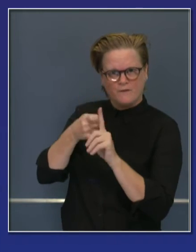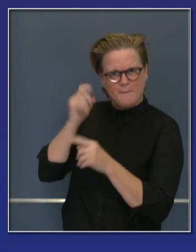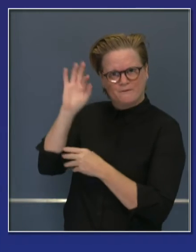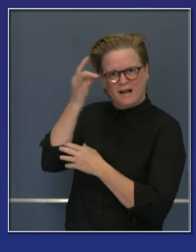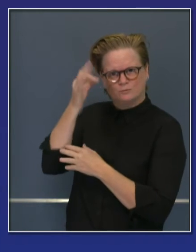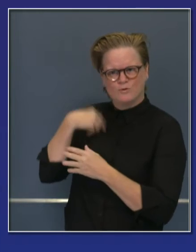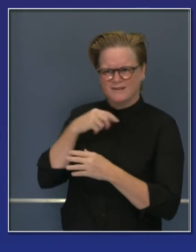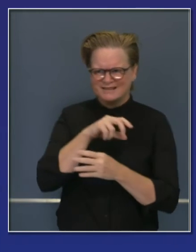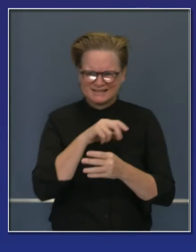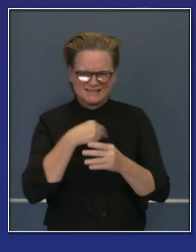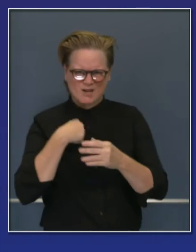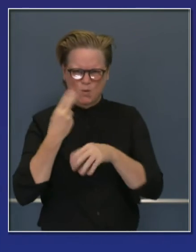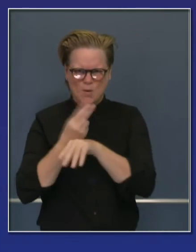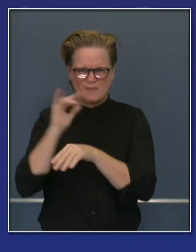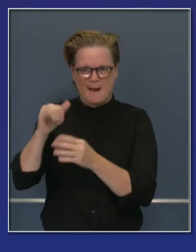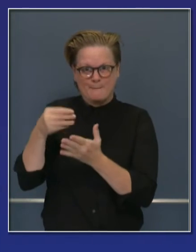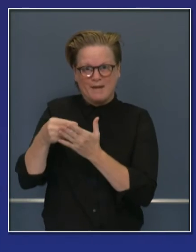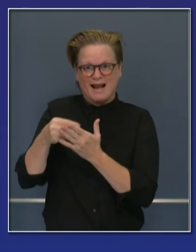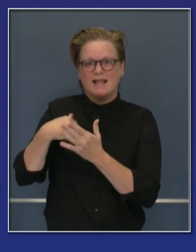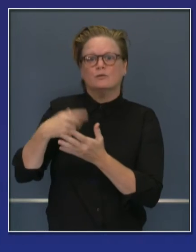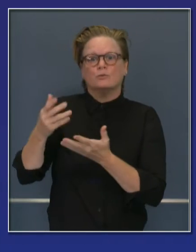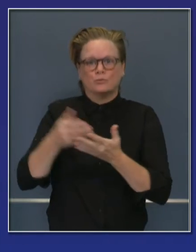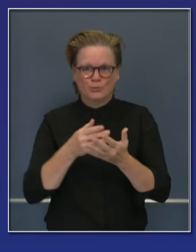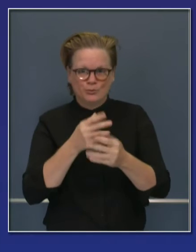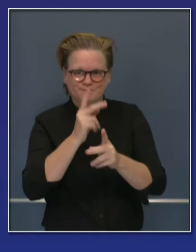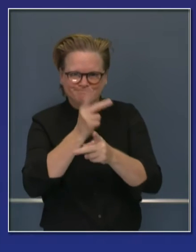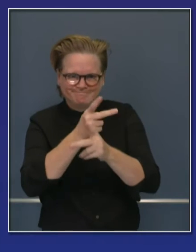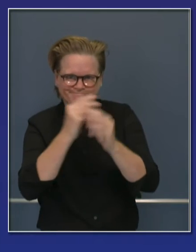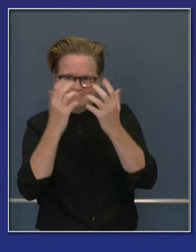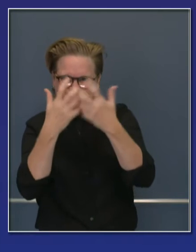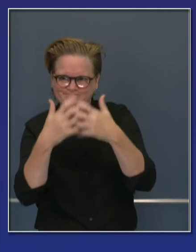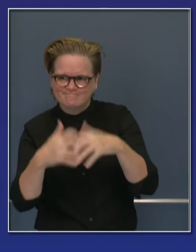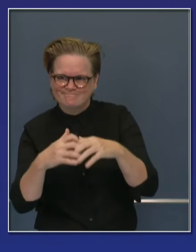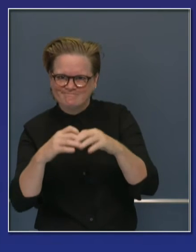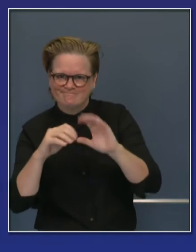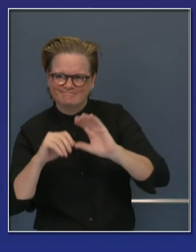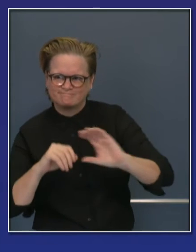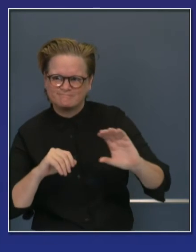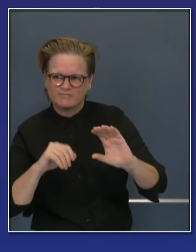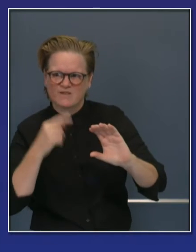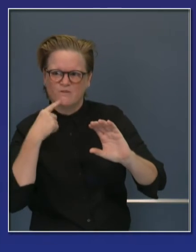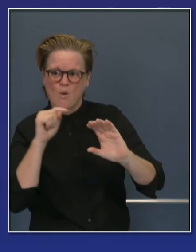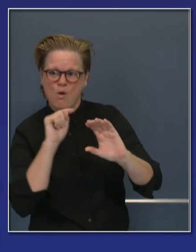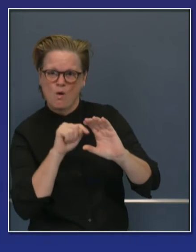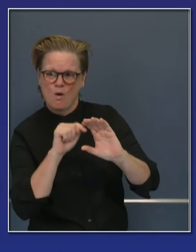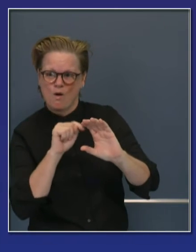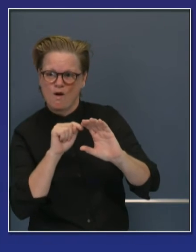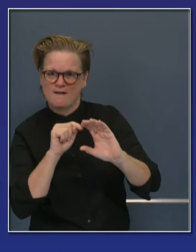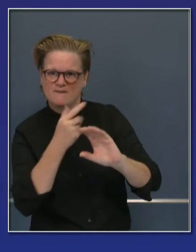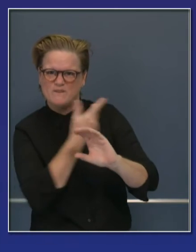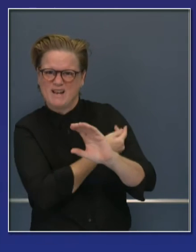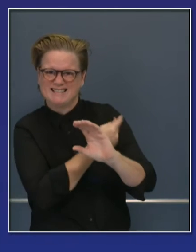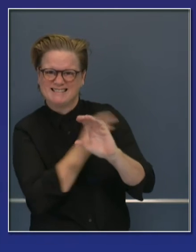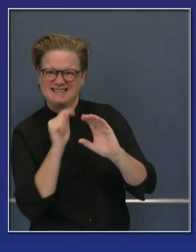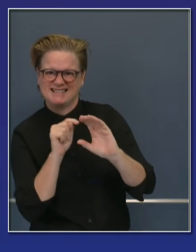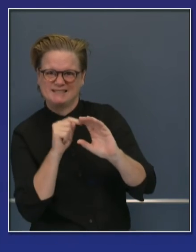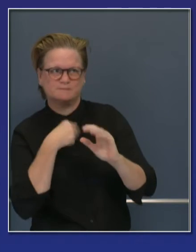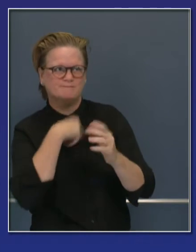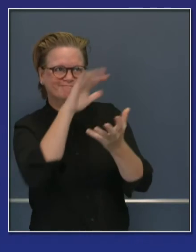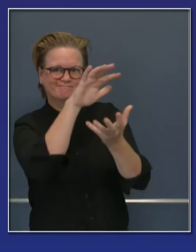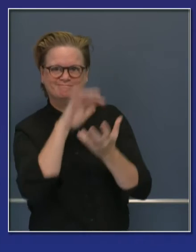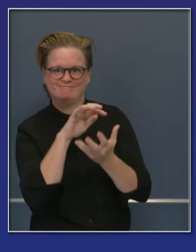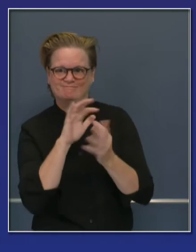the way, a public awareness and media campaign. That's tens of millions of dollars. We're developing the PSAs. That's